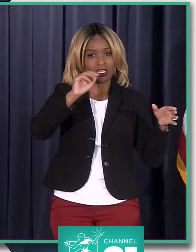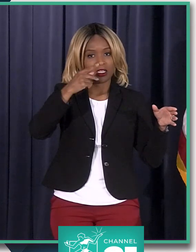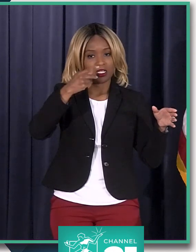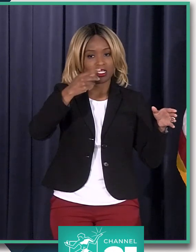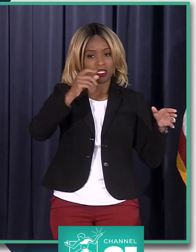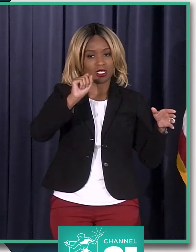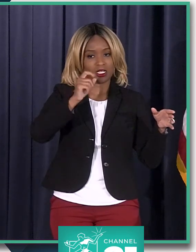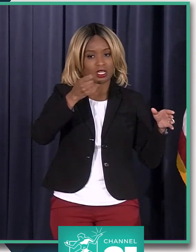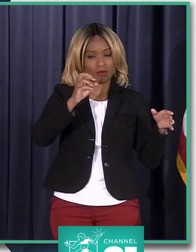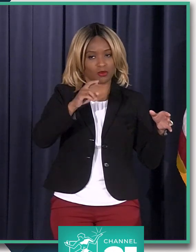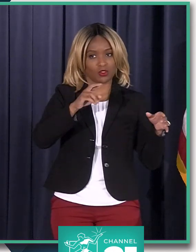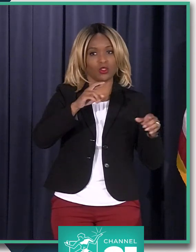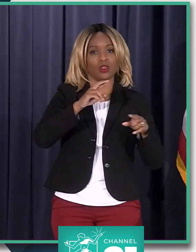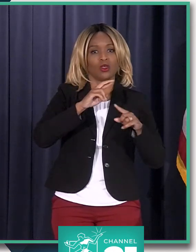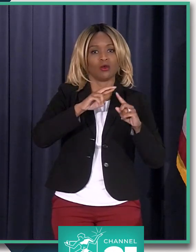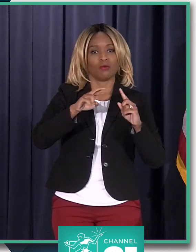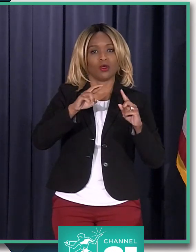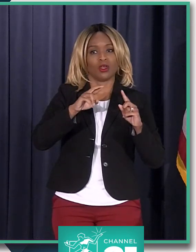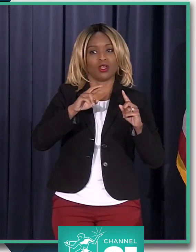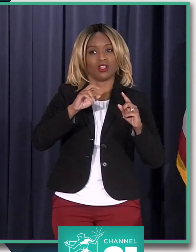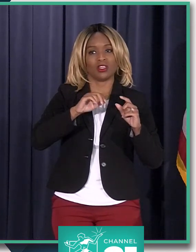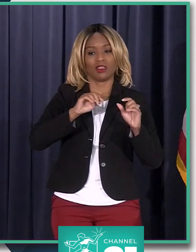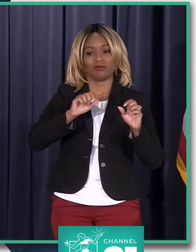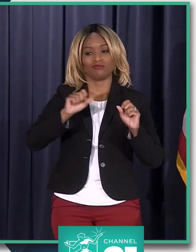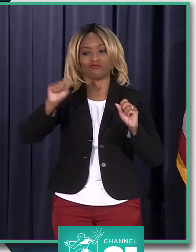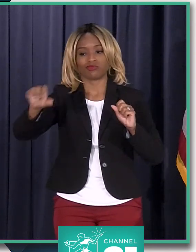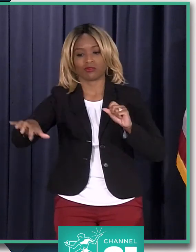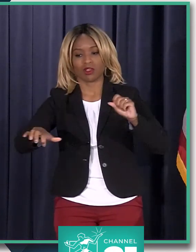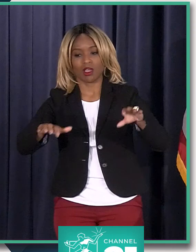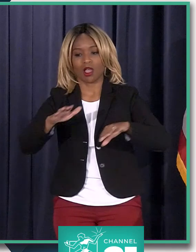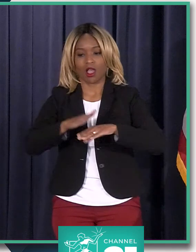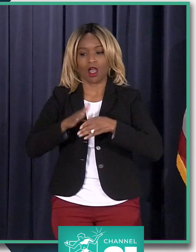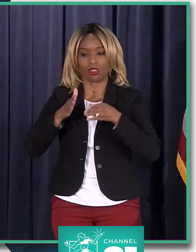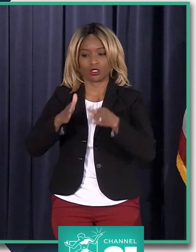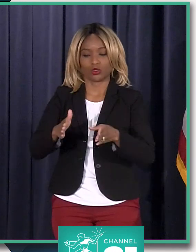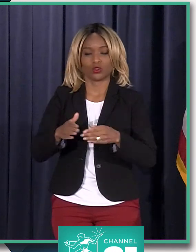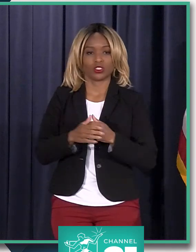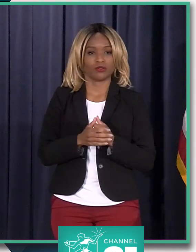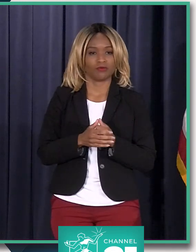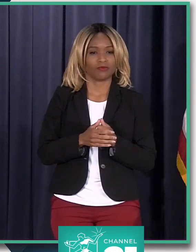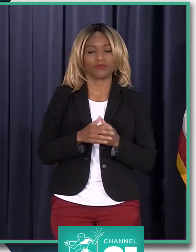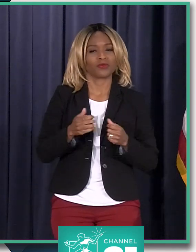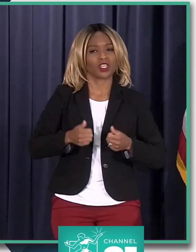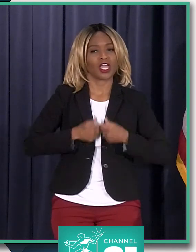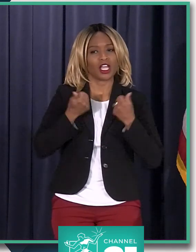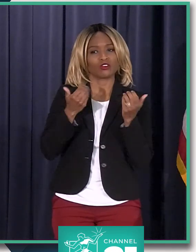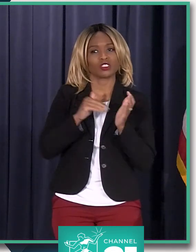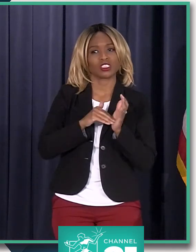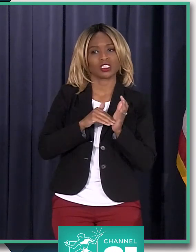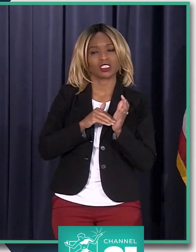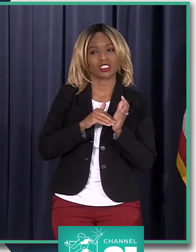debris on the side of the road on the side of the street where nobody's going to pick it up. Okay, what's the address?